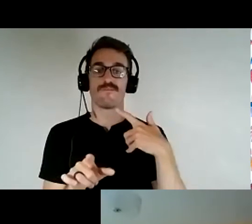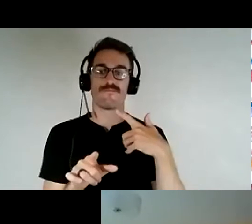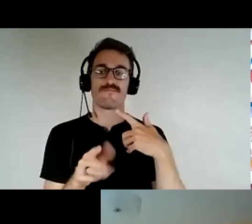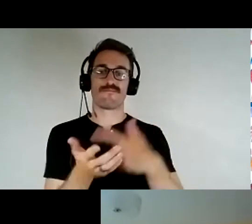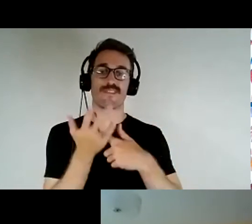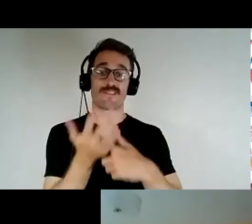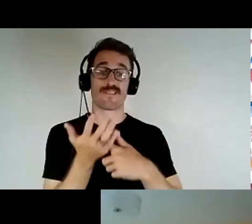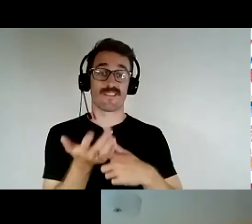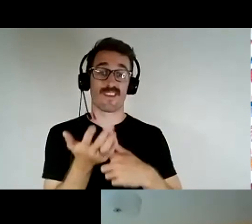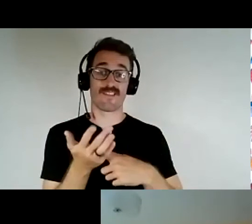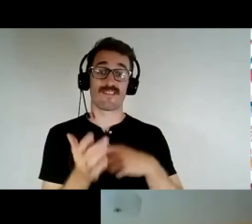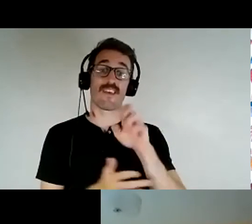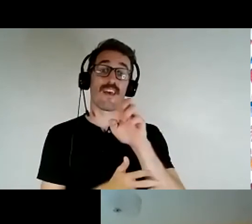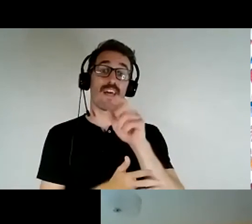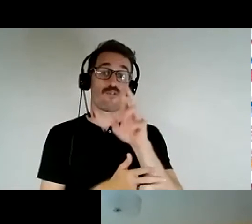in